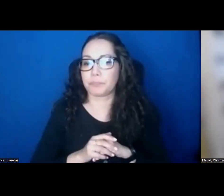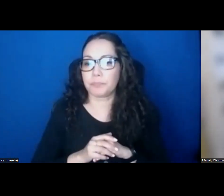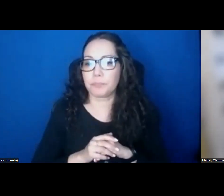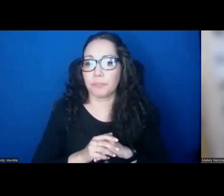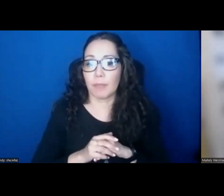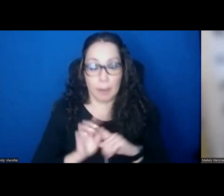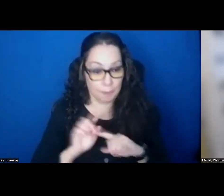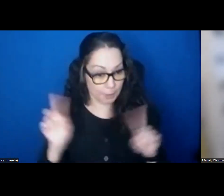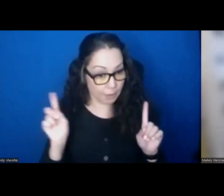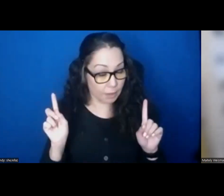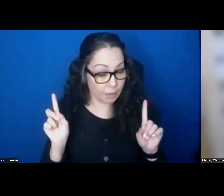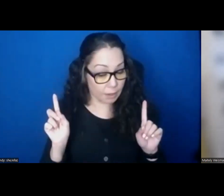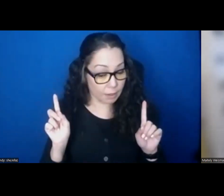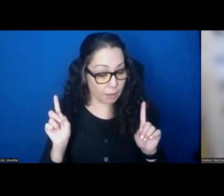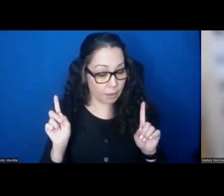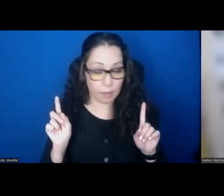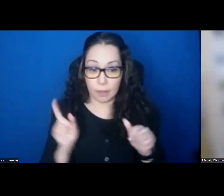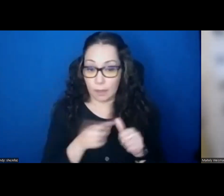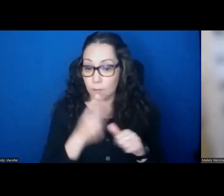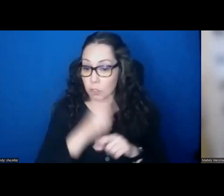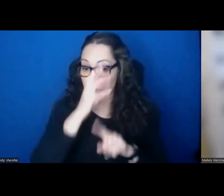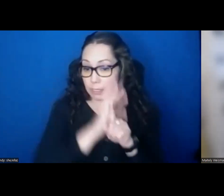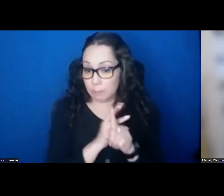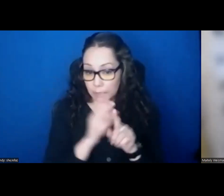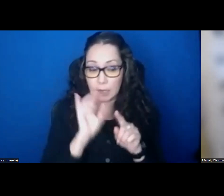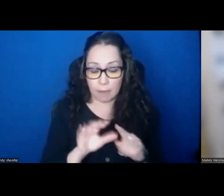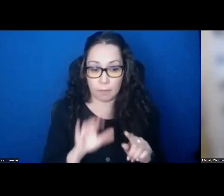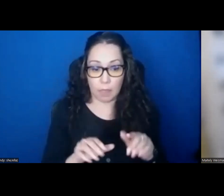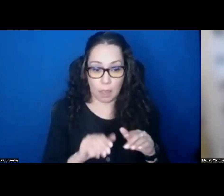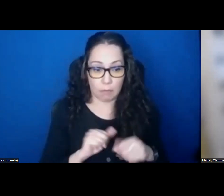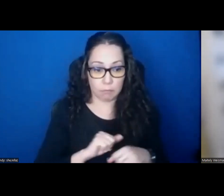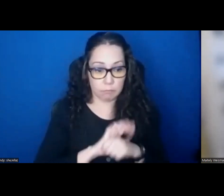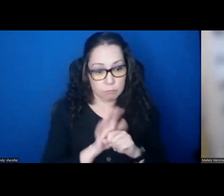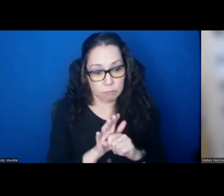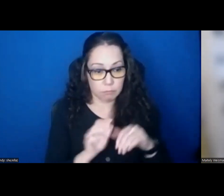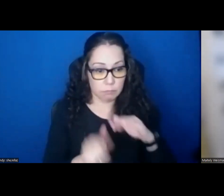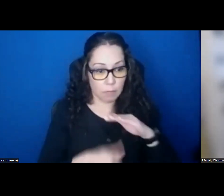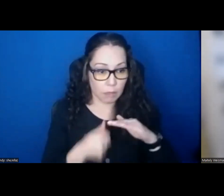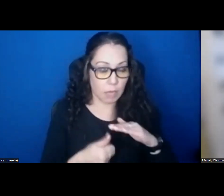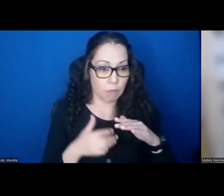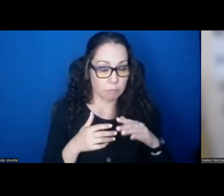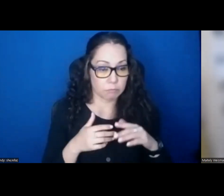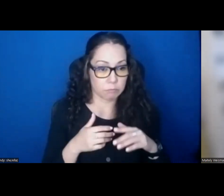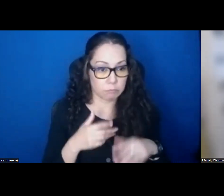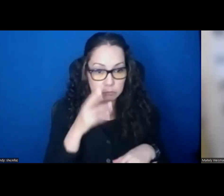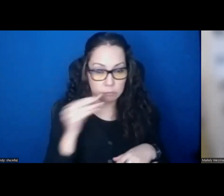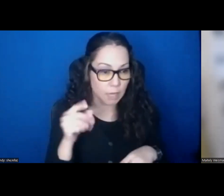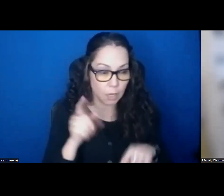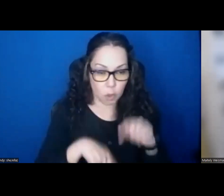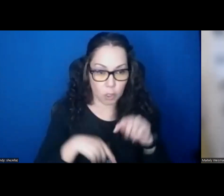Yet, for the first six months of the lockdown, I could not set foot in her long term care home.